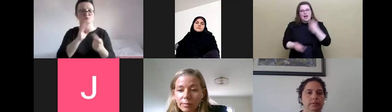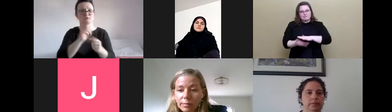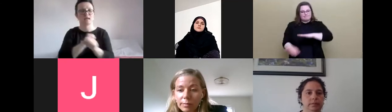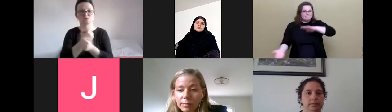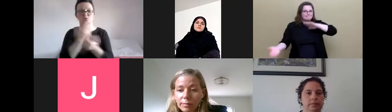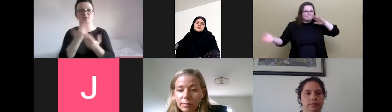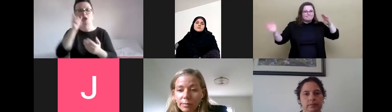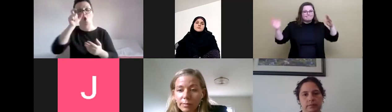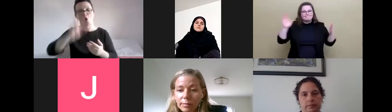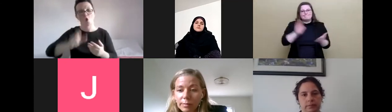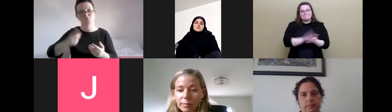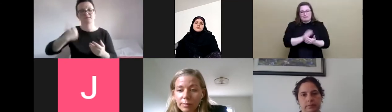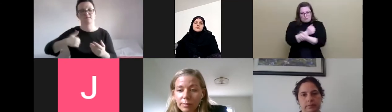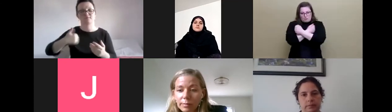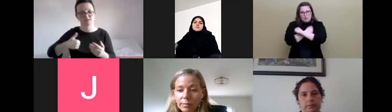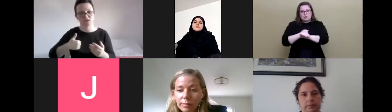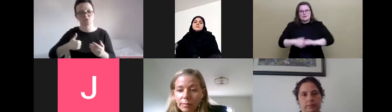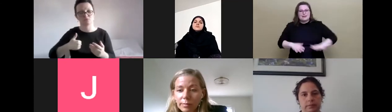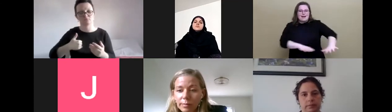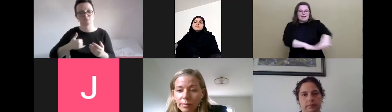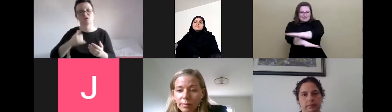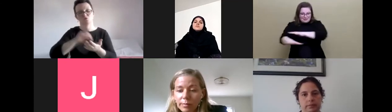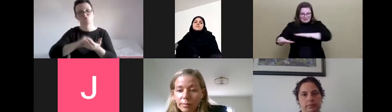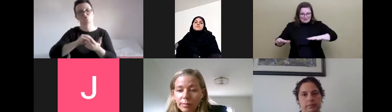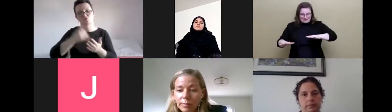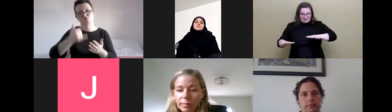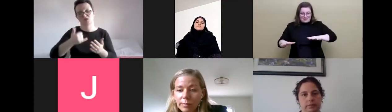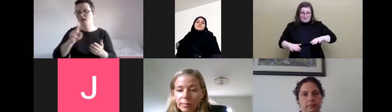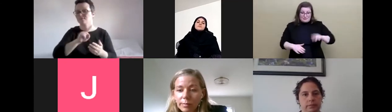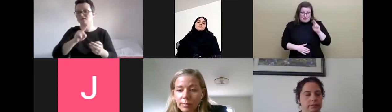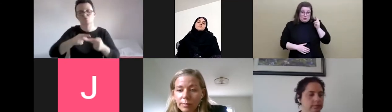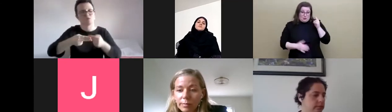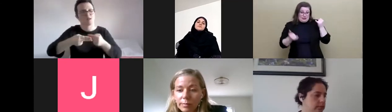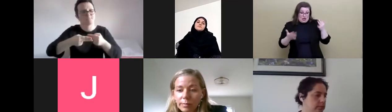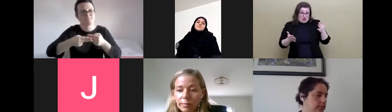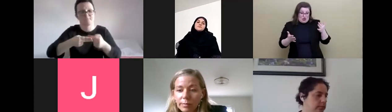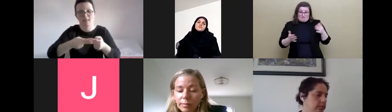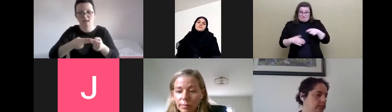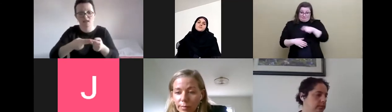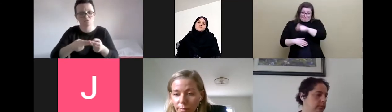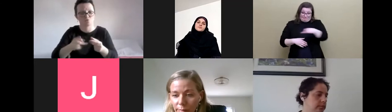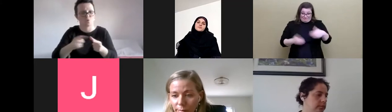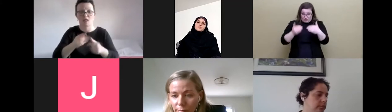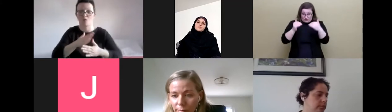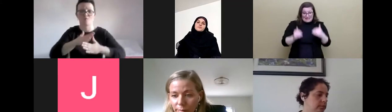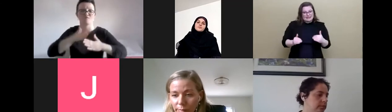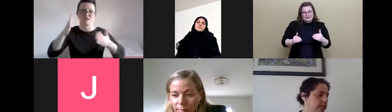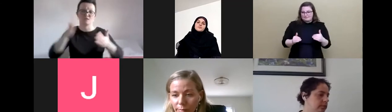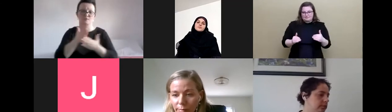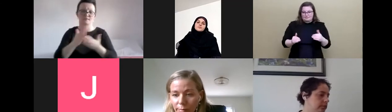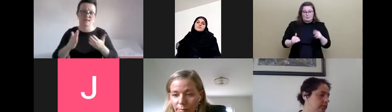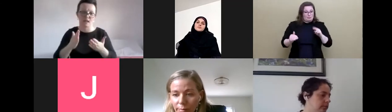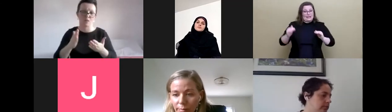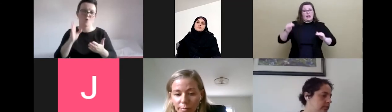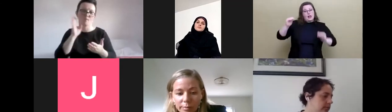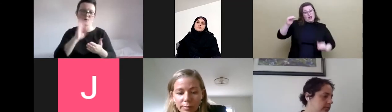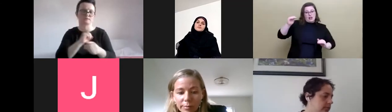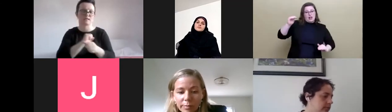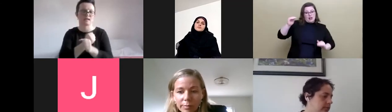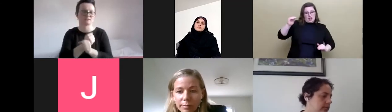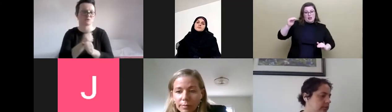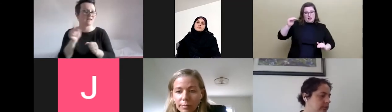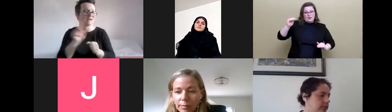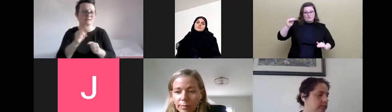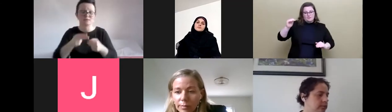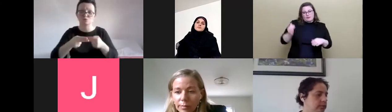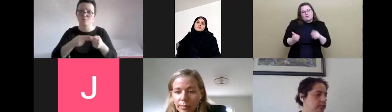Bosnia and Herzegovina, where the disabled are still not even close, or at least in the